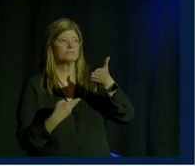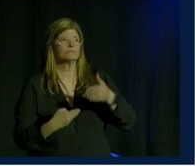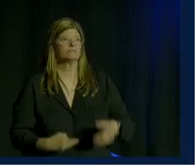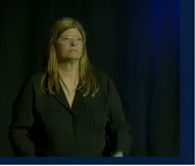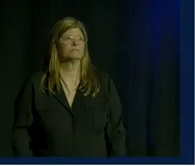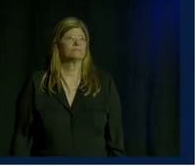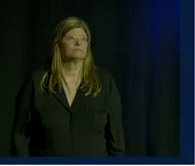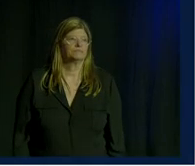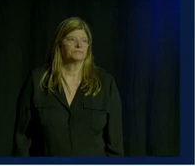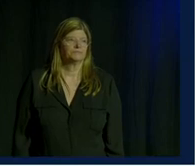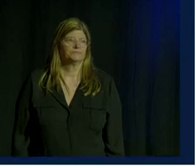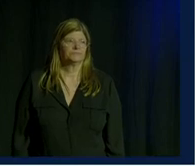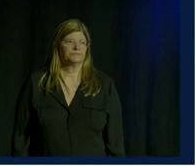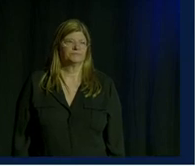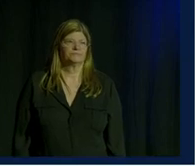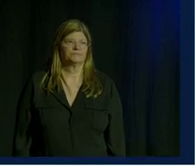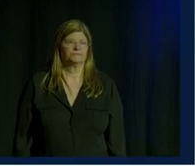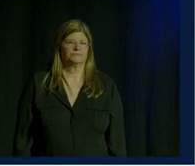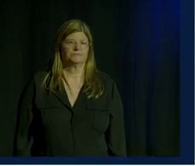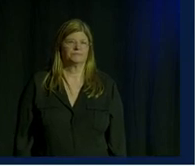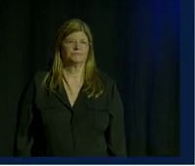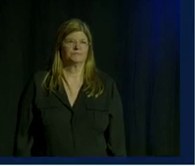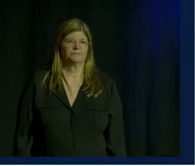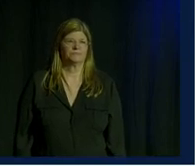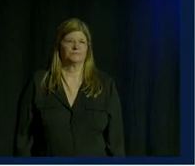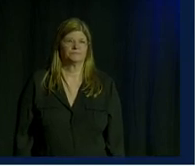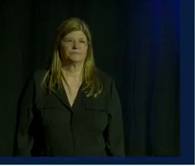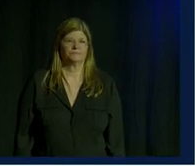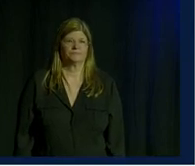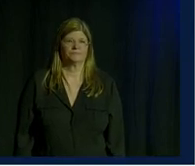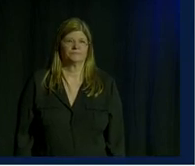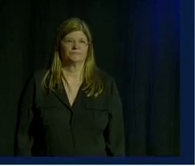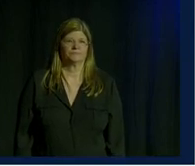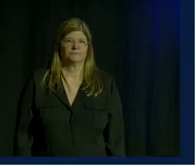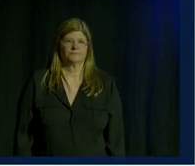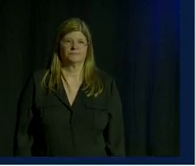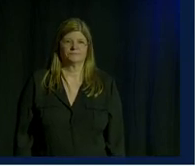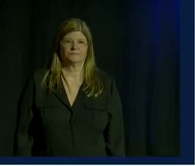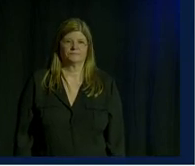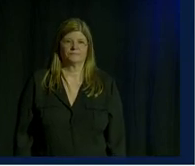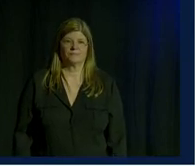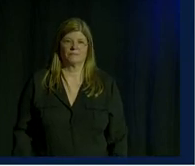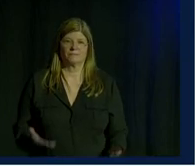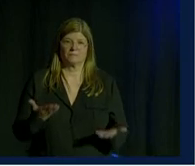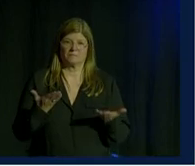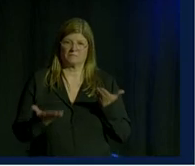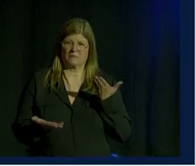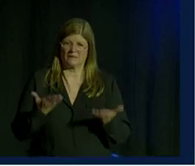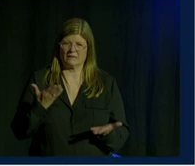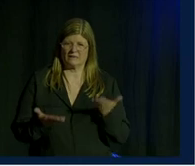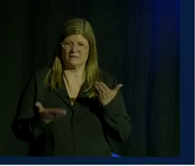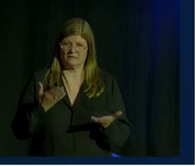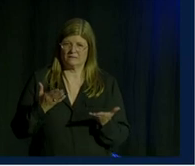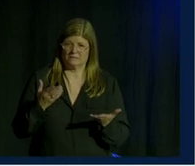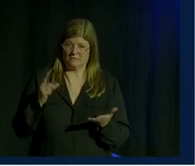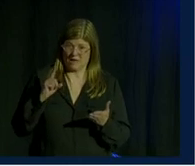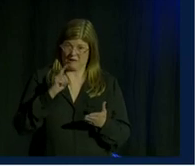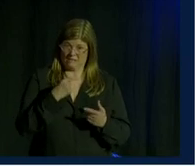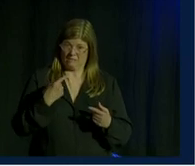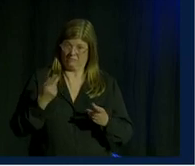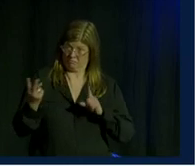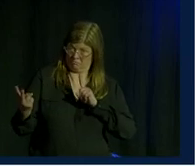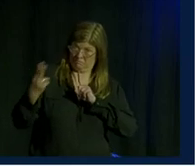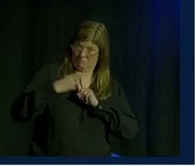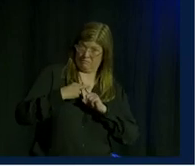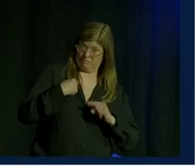The next slide as well. We're on the third. Thank you. Now, you might be asking yourself, does this apply to me? Now, let me